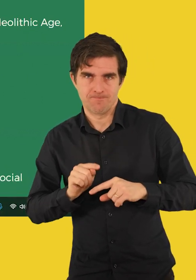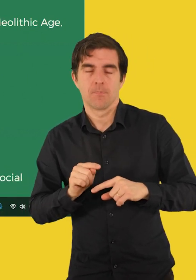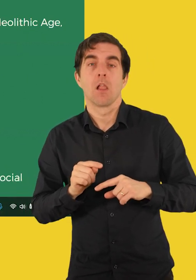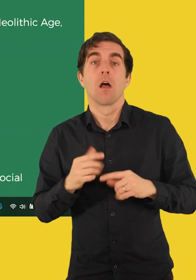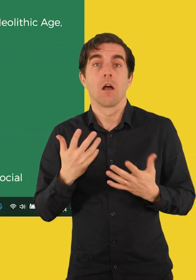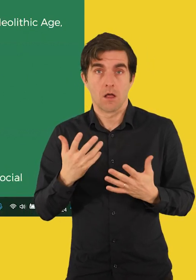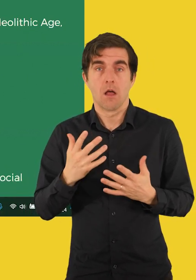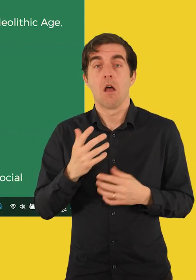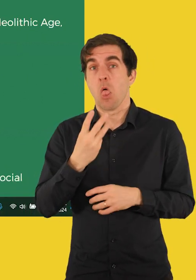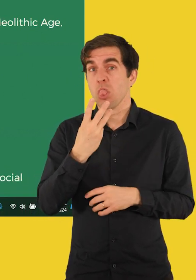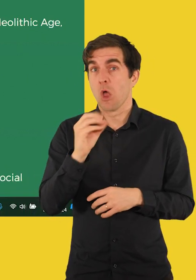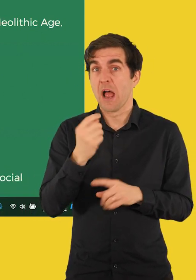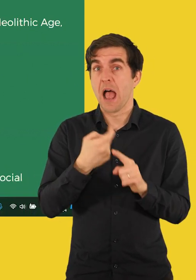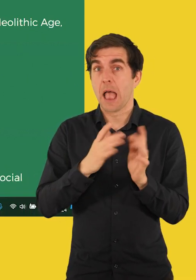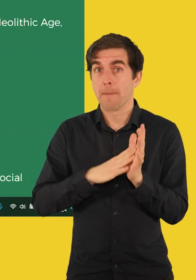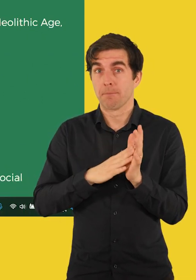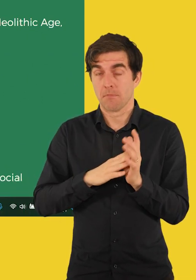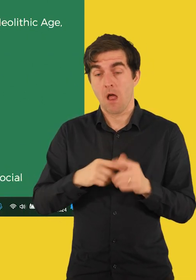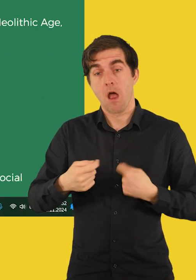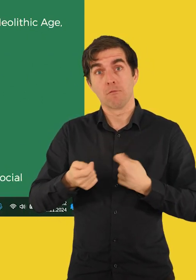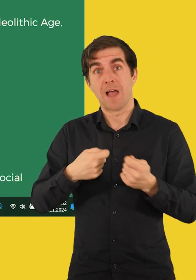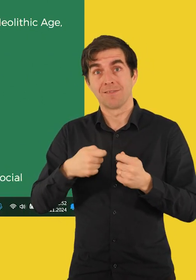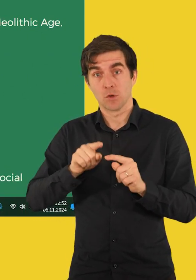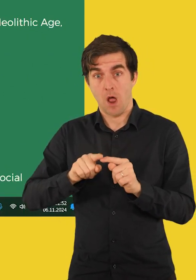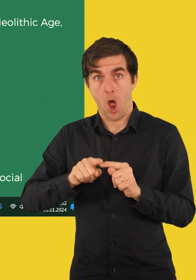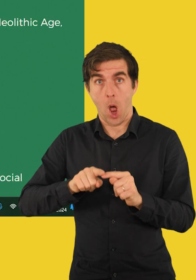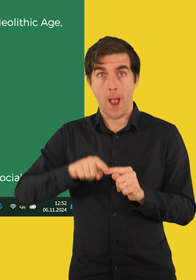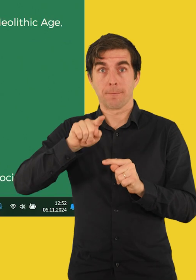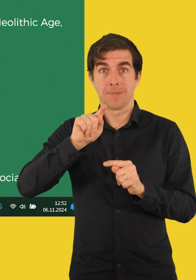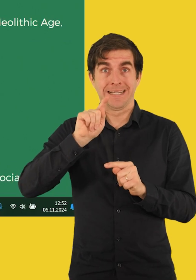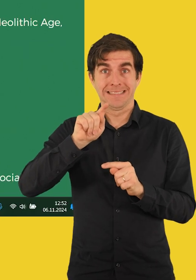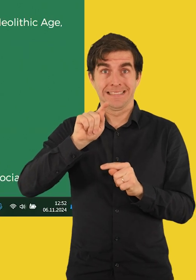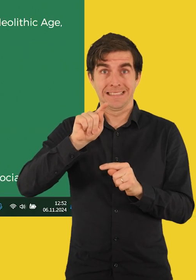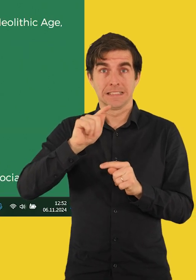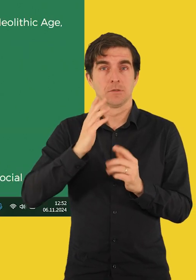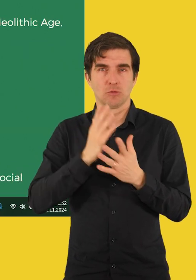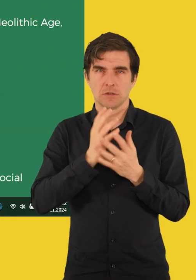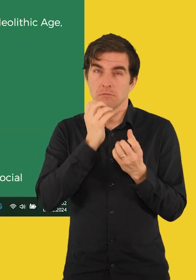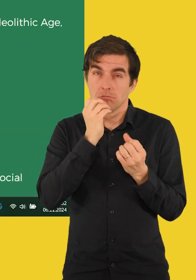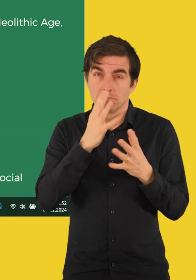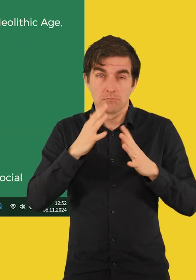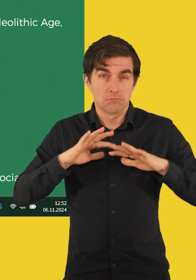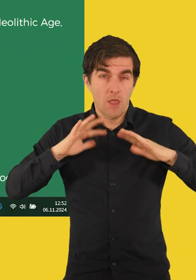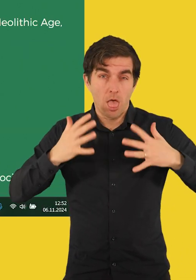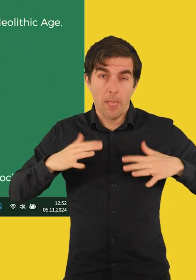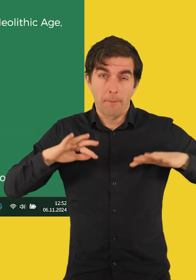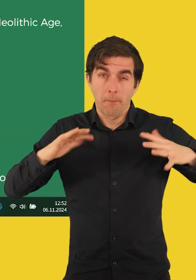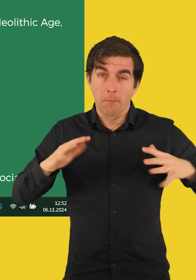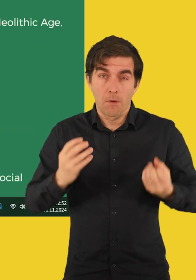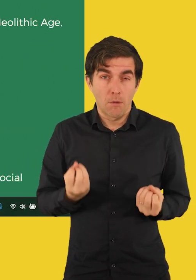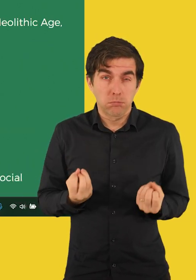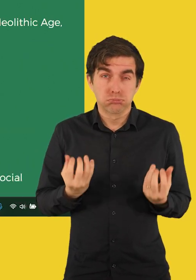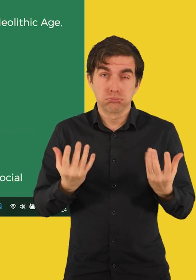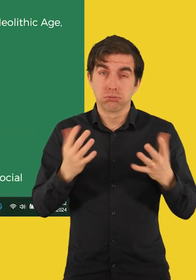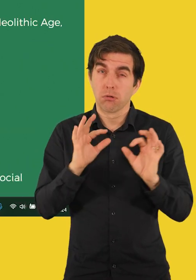familiar with this place, and we're 30 kilometers north from Frankfurt, and we're in an exceptionally fertile